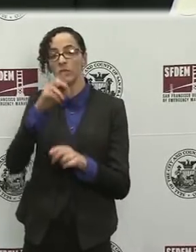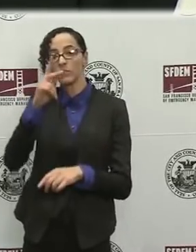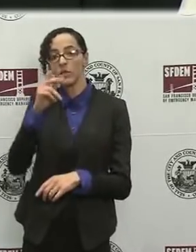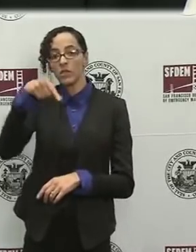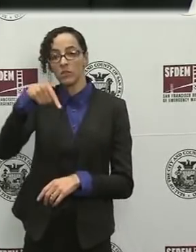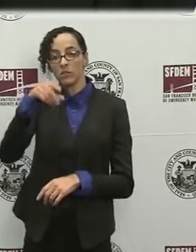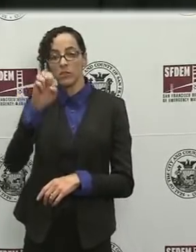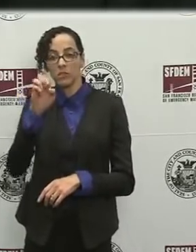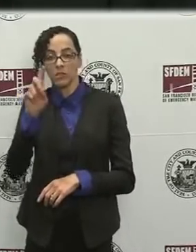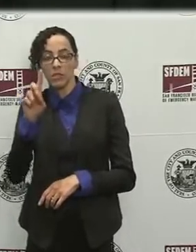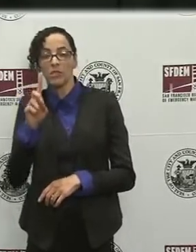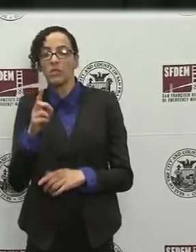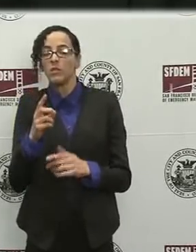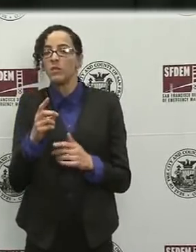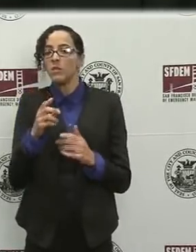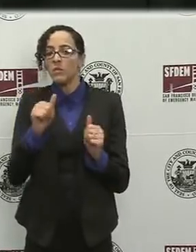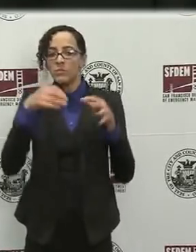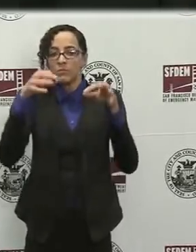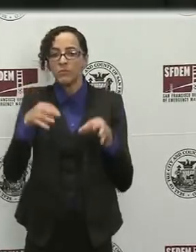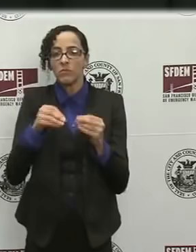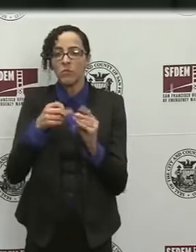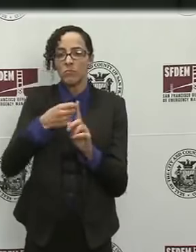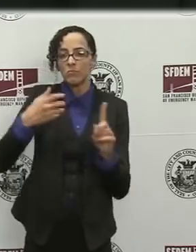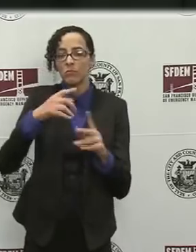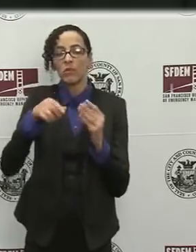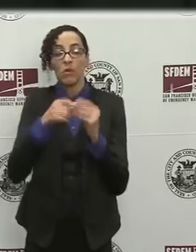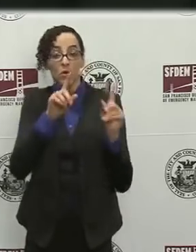in people who have died?